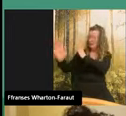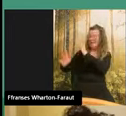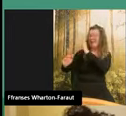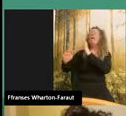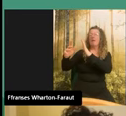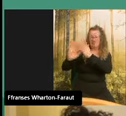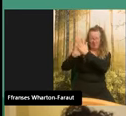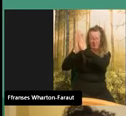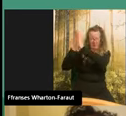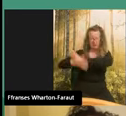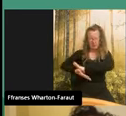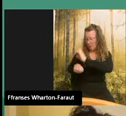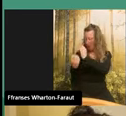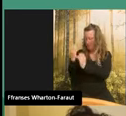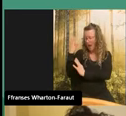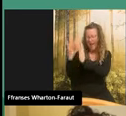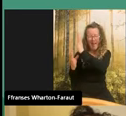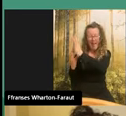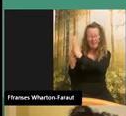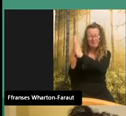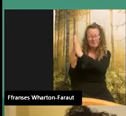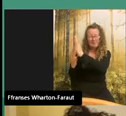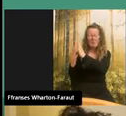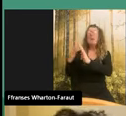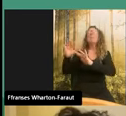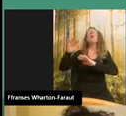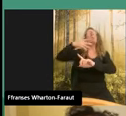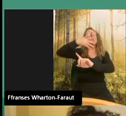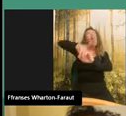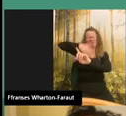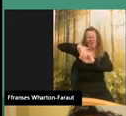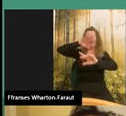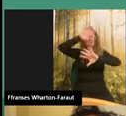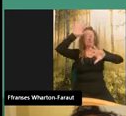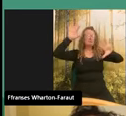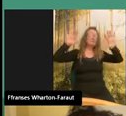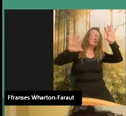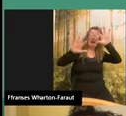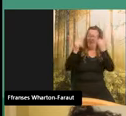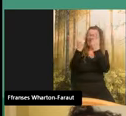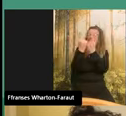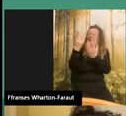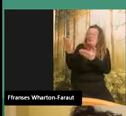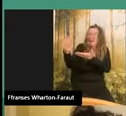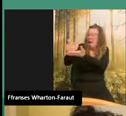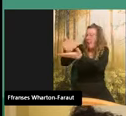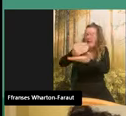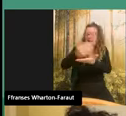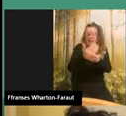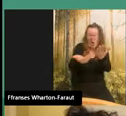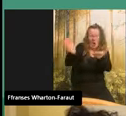that have been, if we could just go back to the last slide, objects that have been collected and donated to the